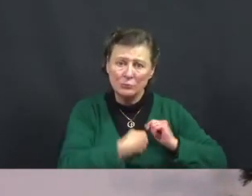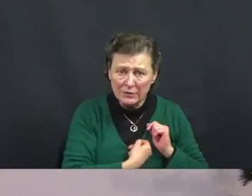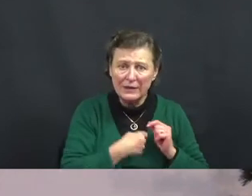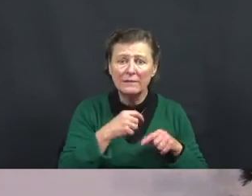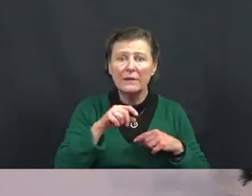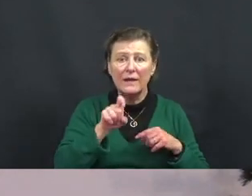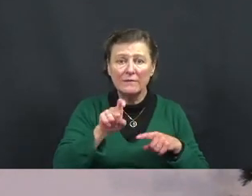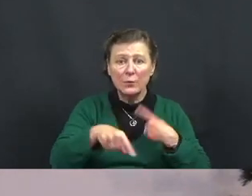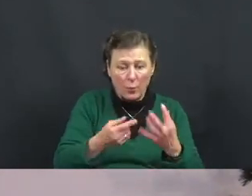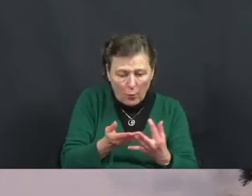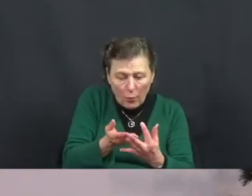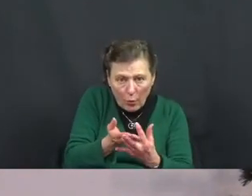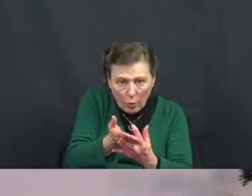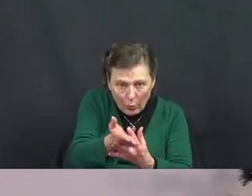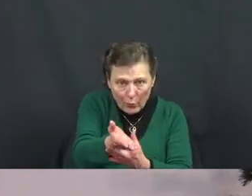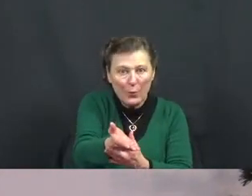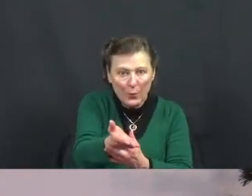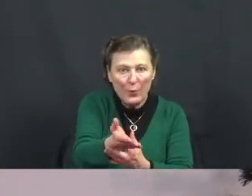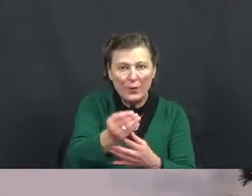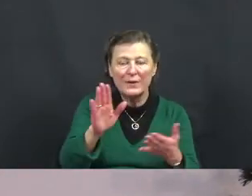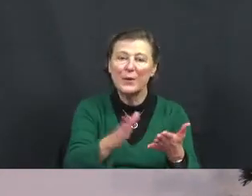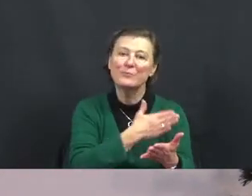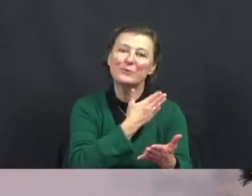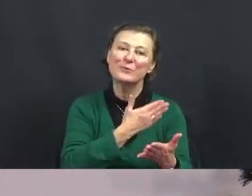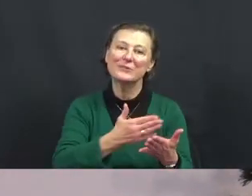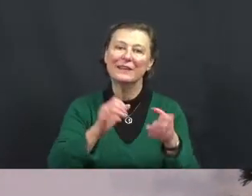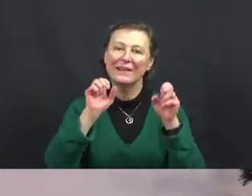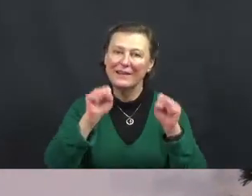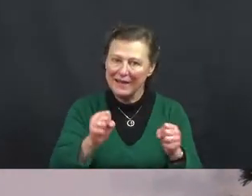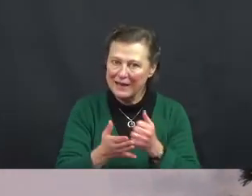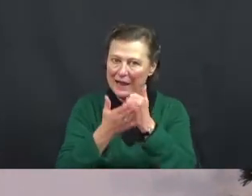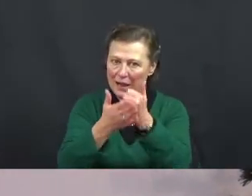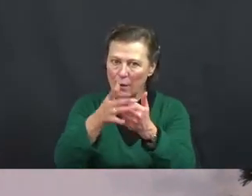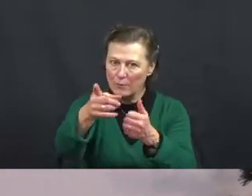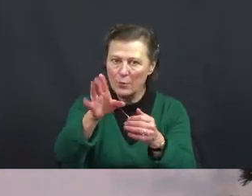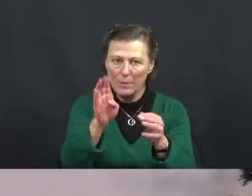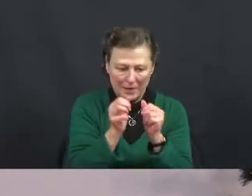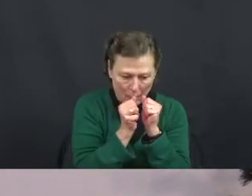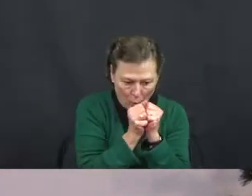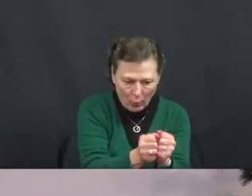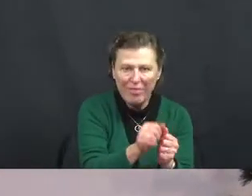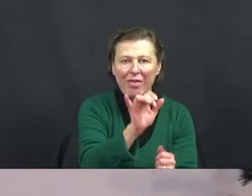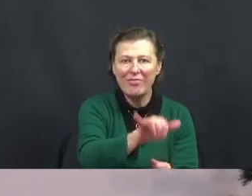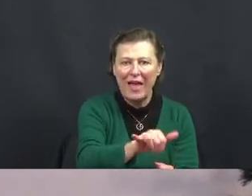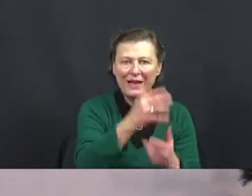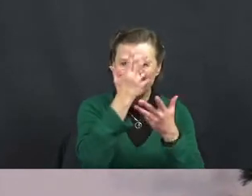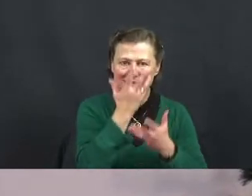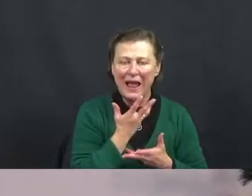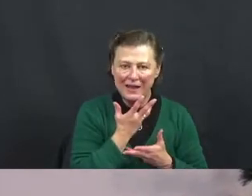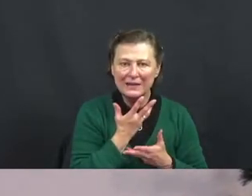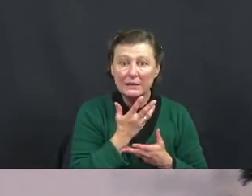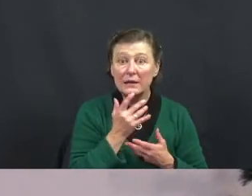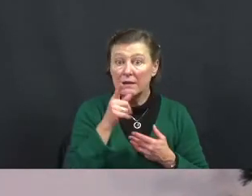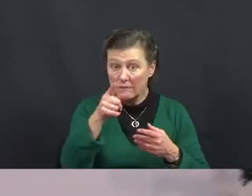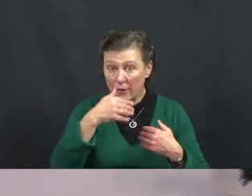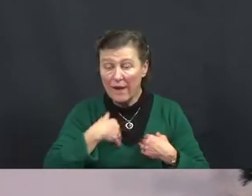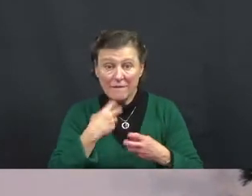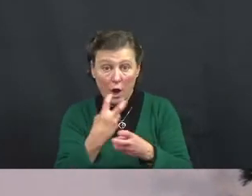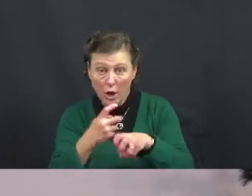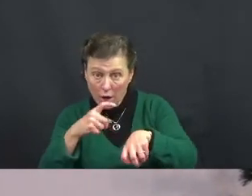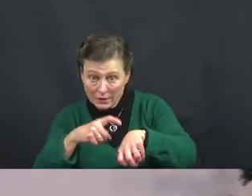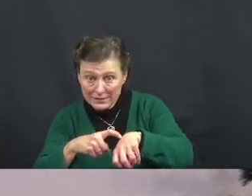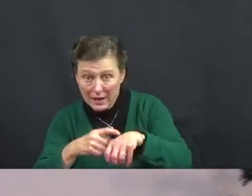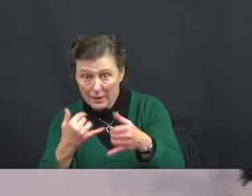it. And music can help you be with it. If you're going through a hard time right now and you're inclined to listen